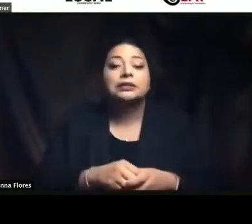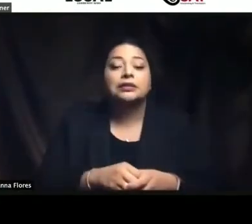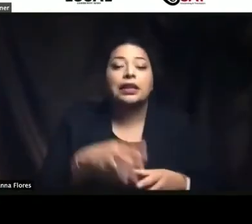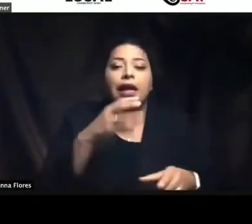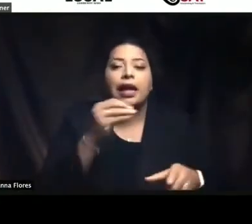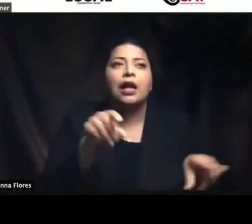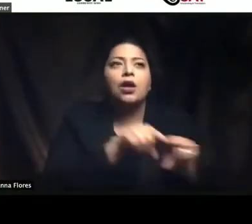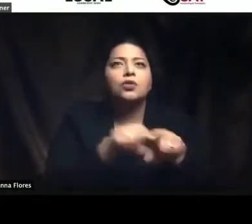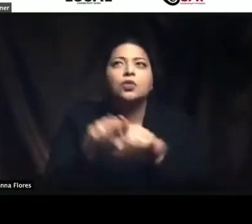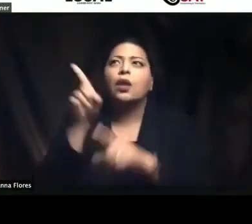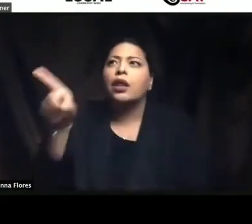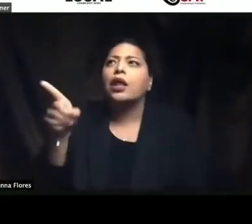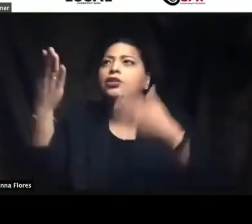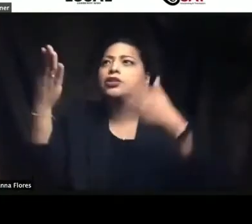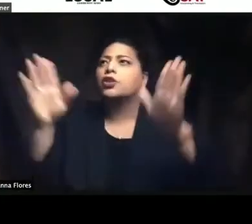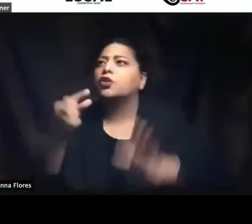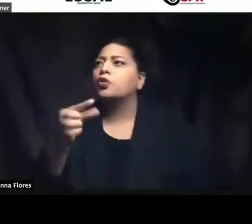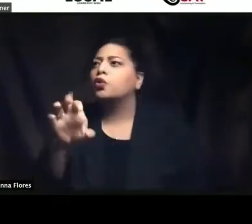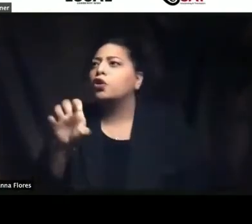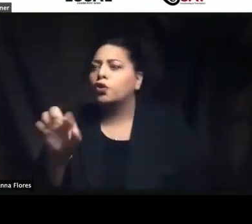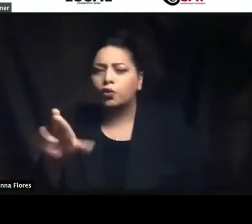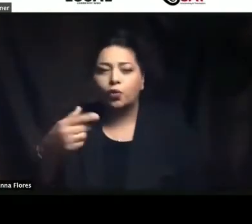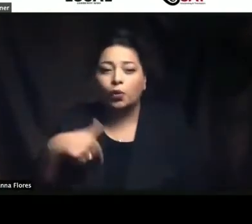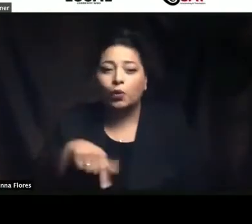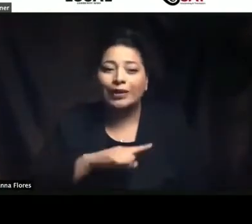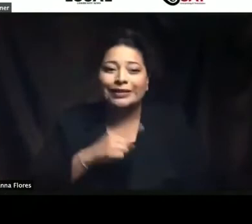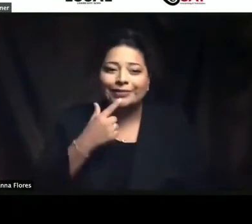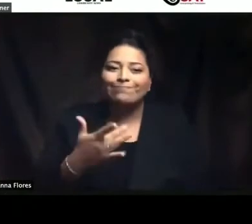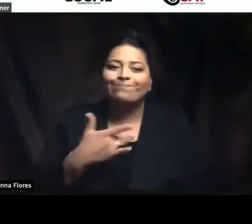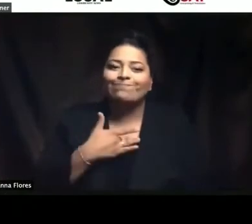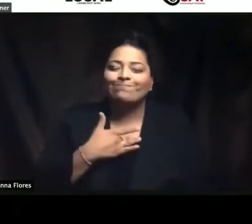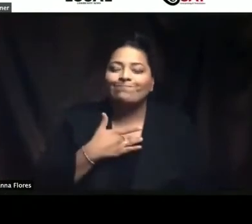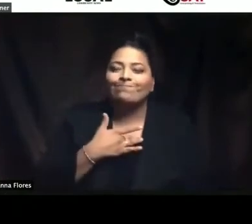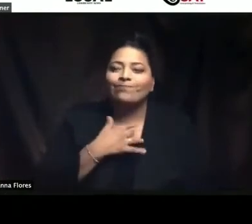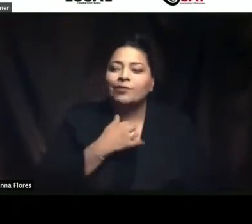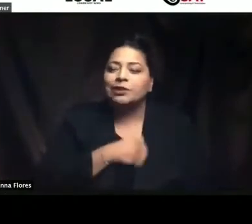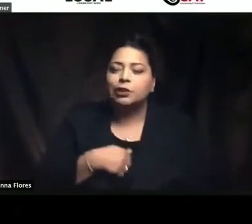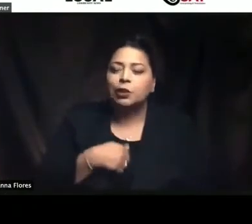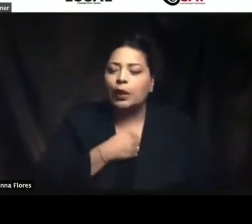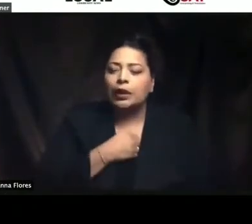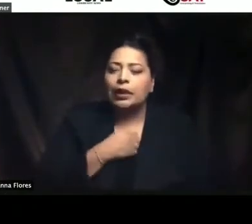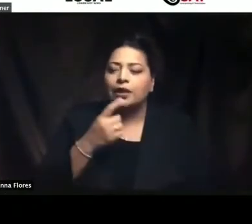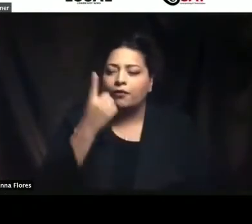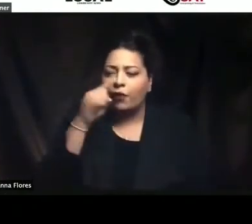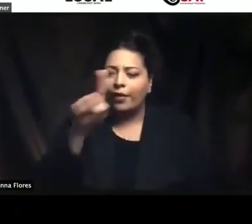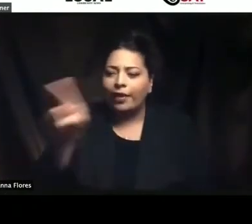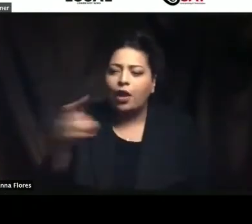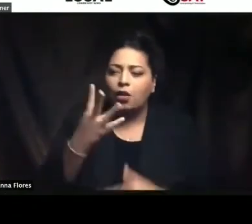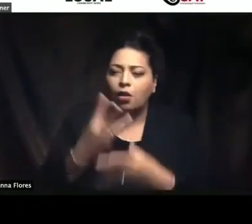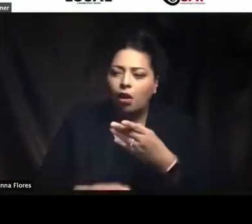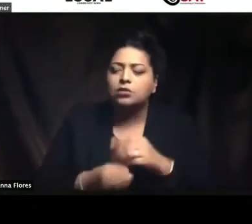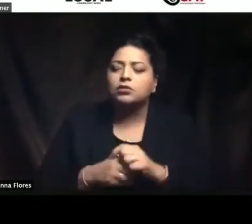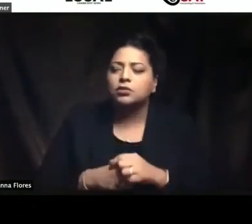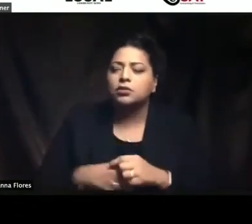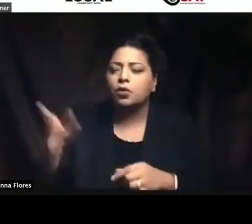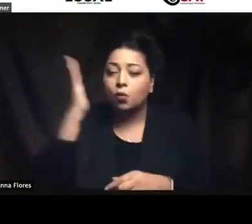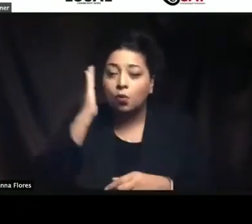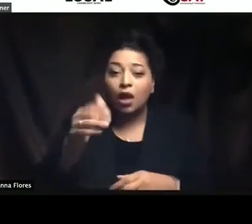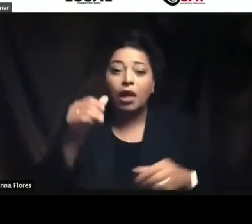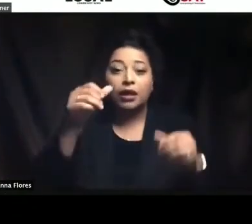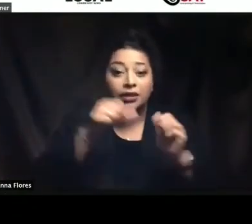also their General Kruger. So we send our heartfelt condolences to those. But we will continue to register those